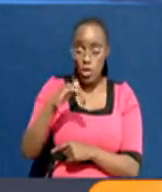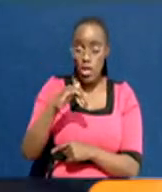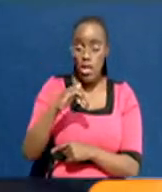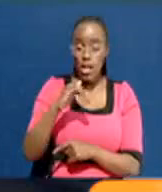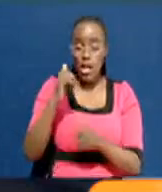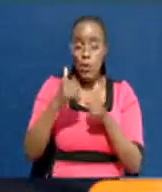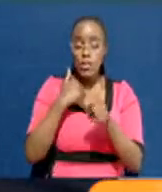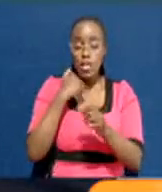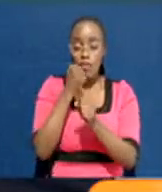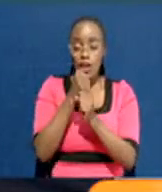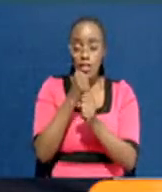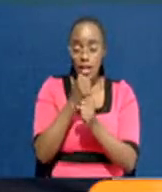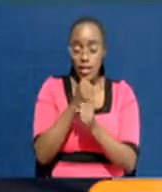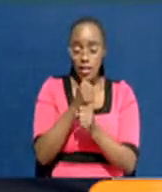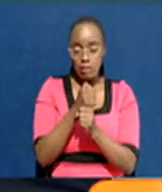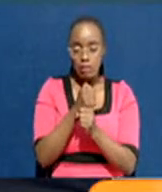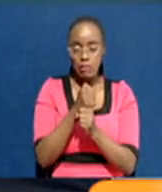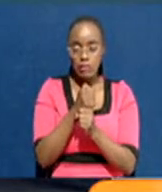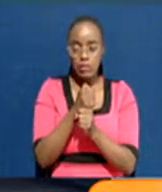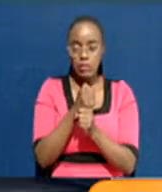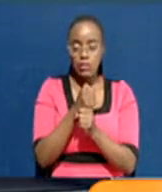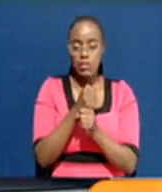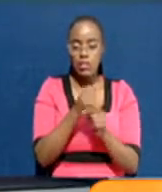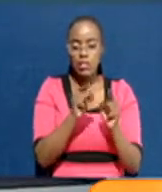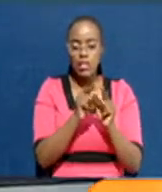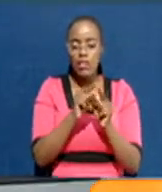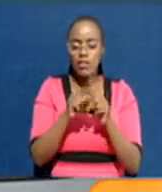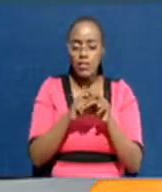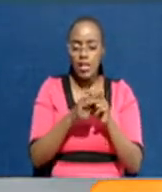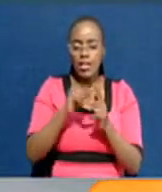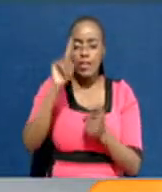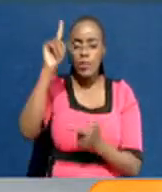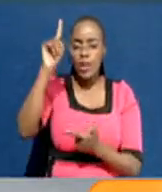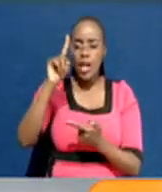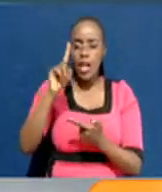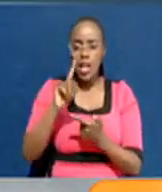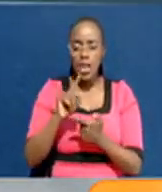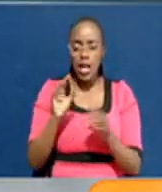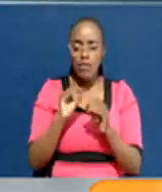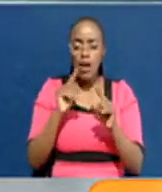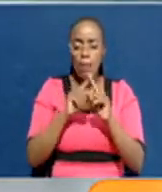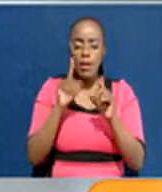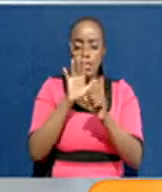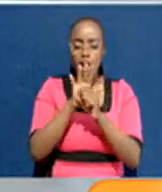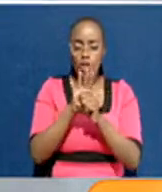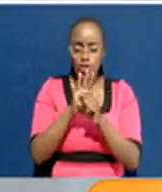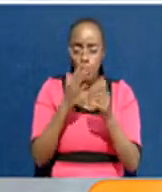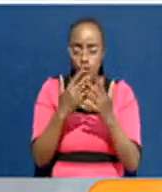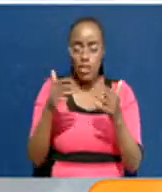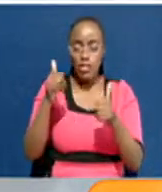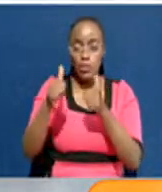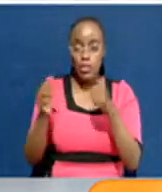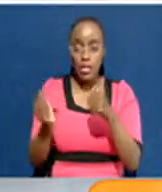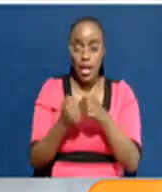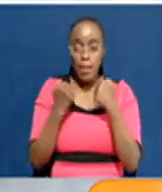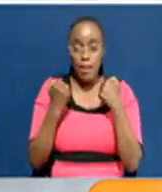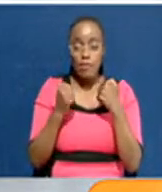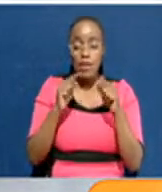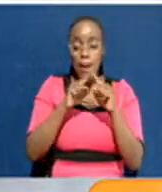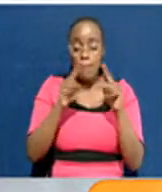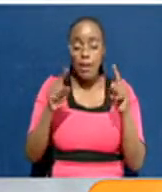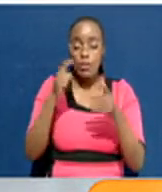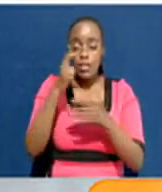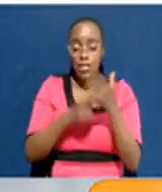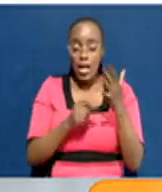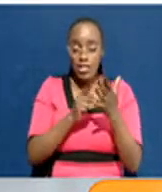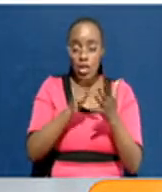coming close to 10%. I know it has started to come down. But there are a lot of pressures everywhere. And I think the tax conversation